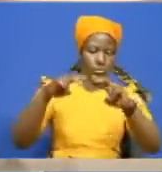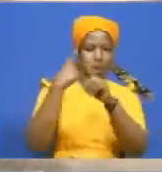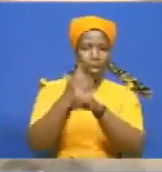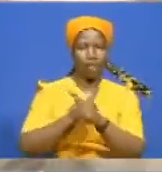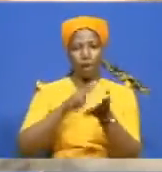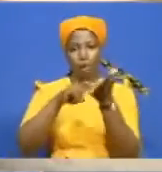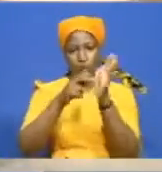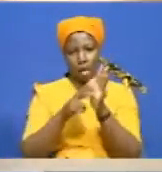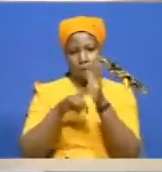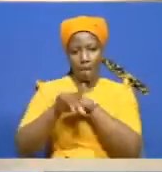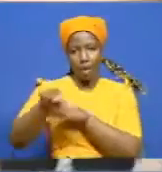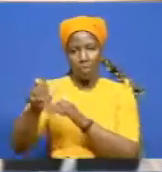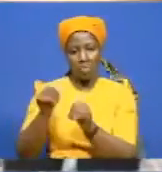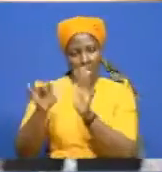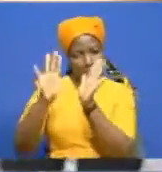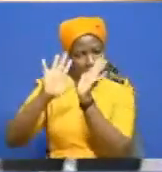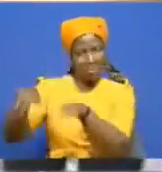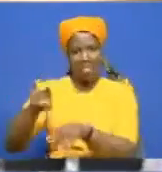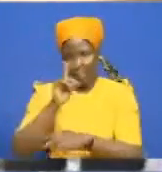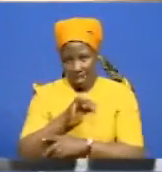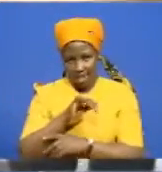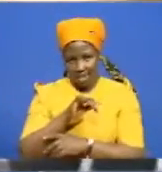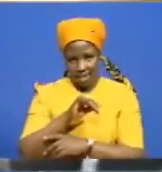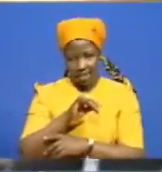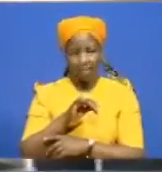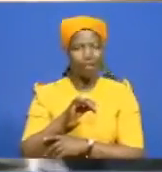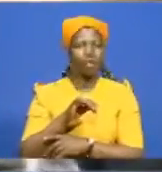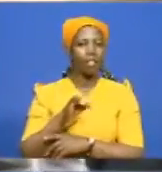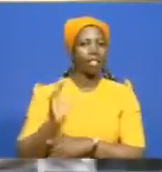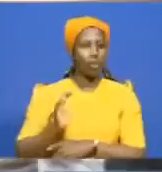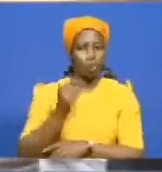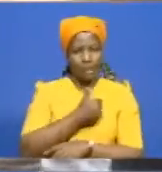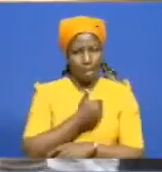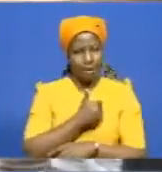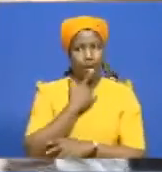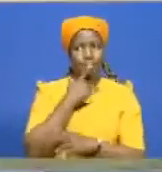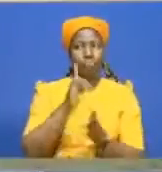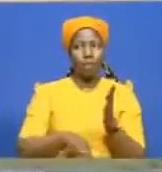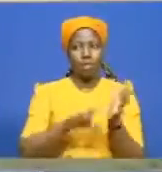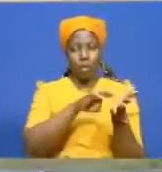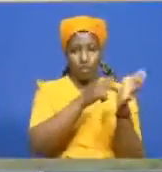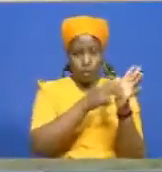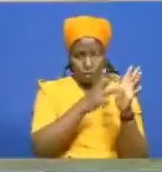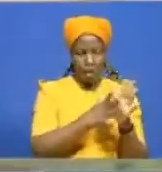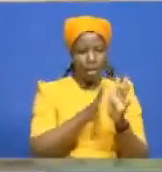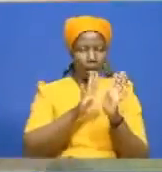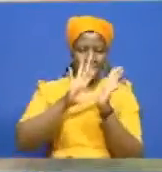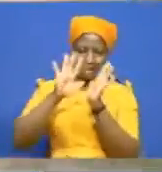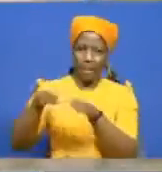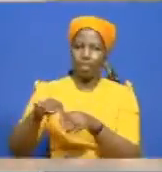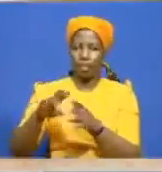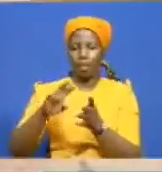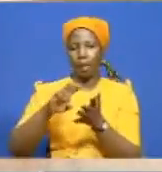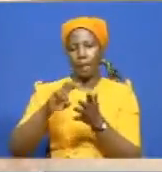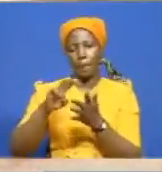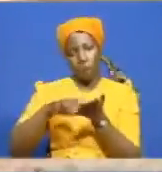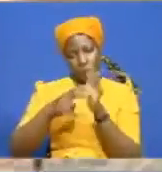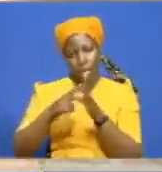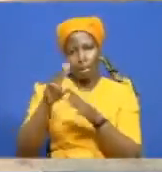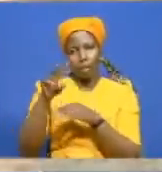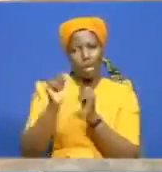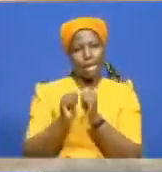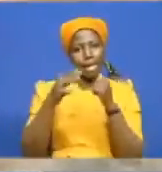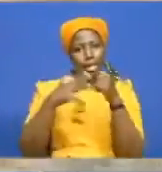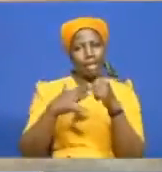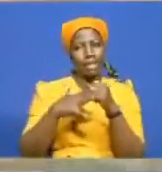been abandoned underway. According to the committee, the contractor abandoned the project in March 2019,